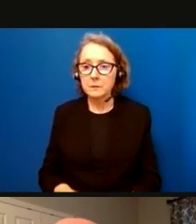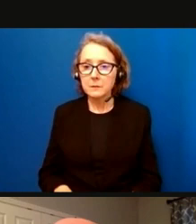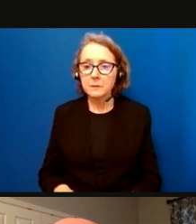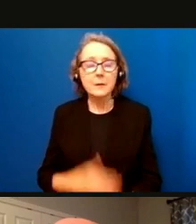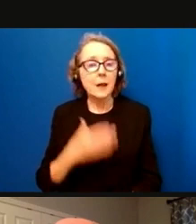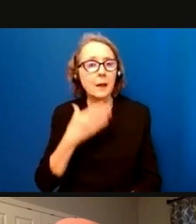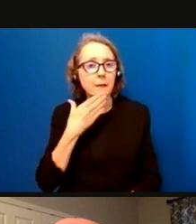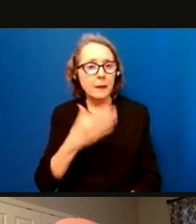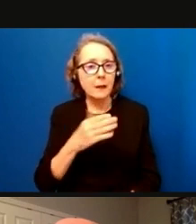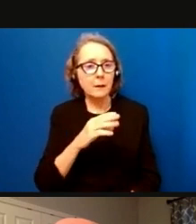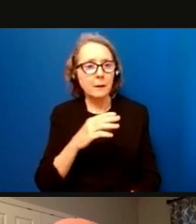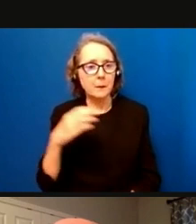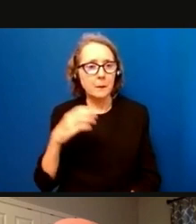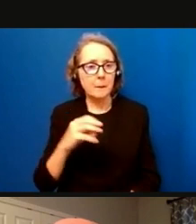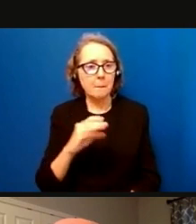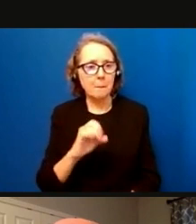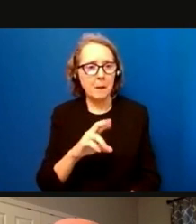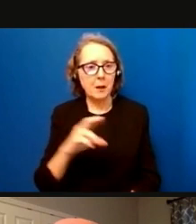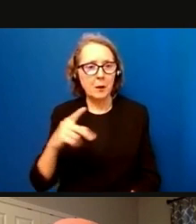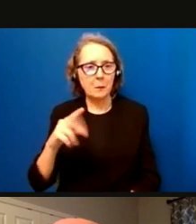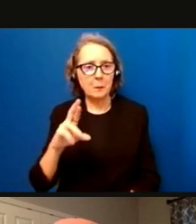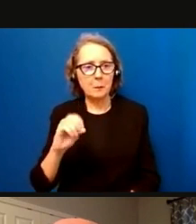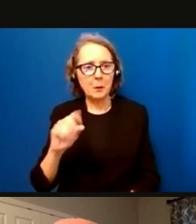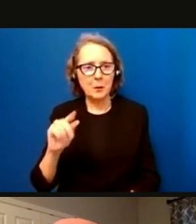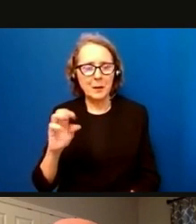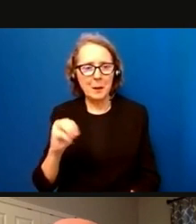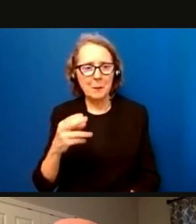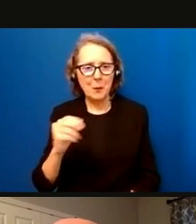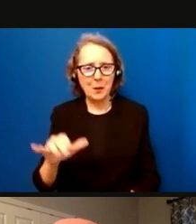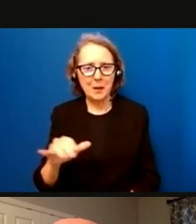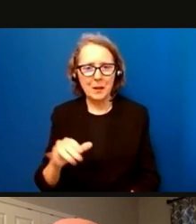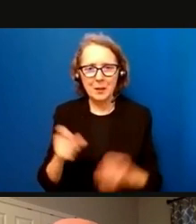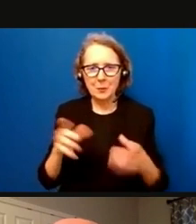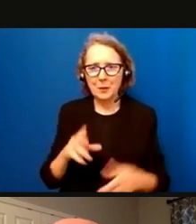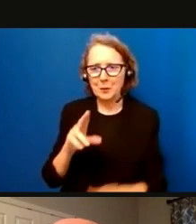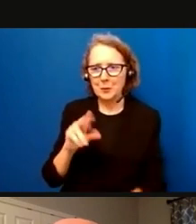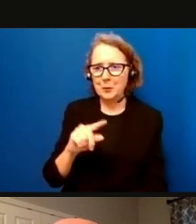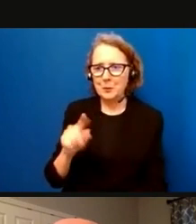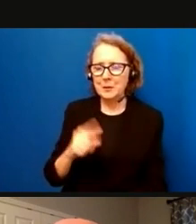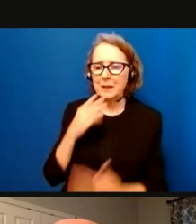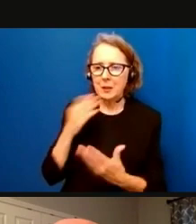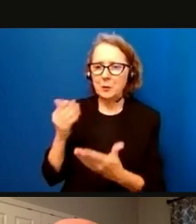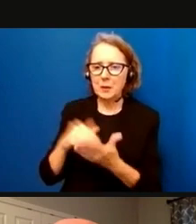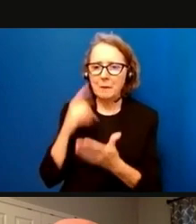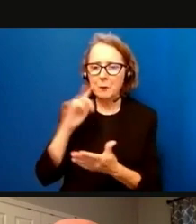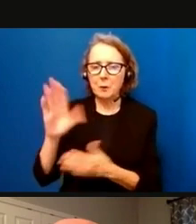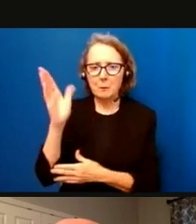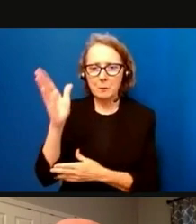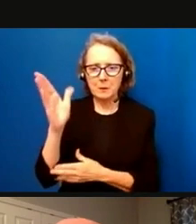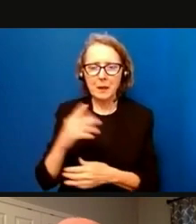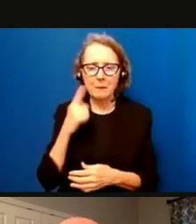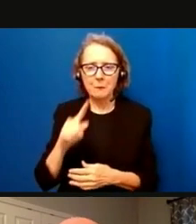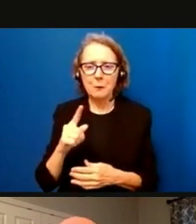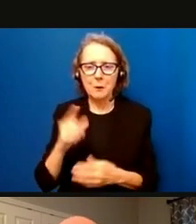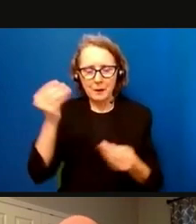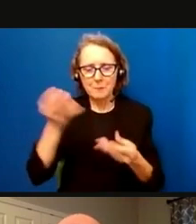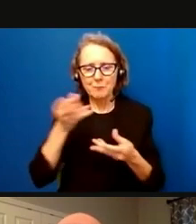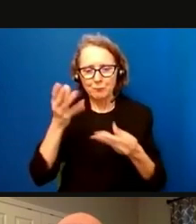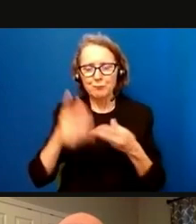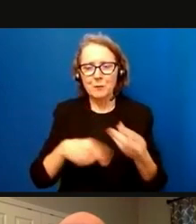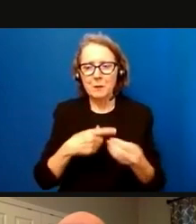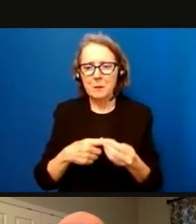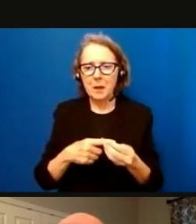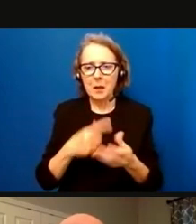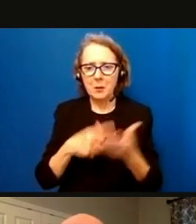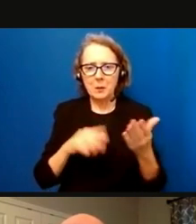Thank you, Mayor Pro Tem Hoy. Director Utes, thank you again also as well as for your presentation and for the updates on what